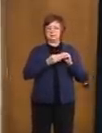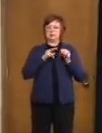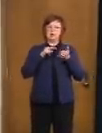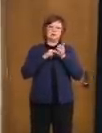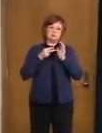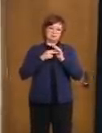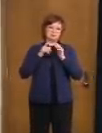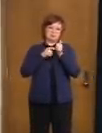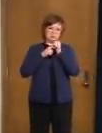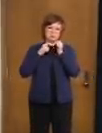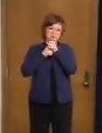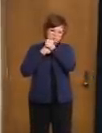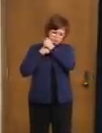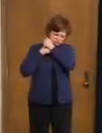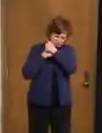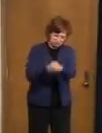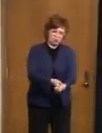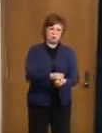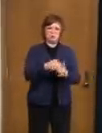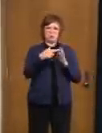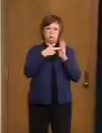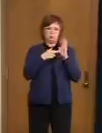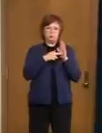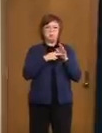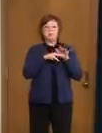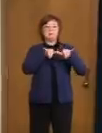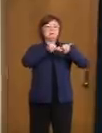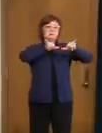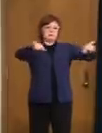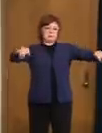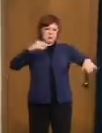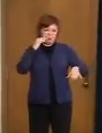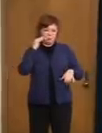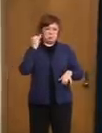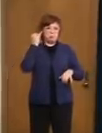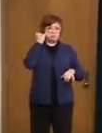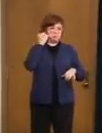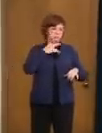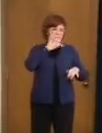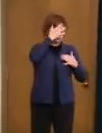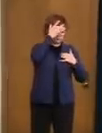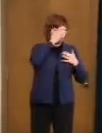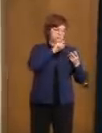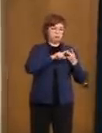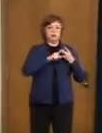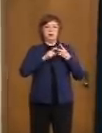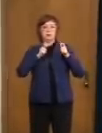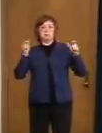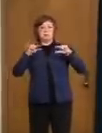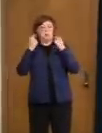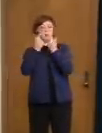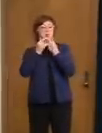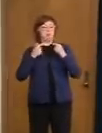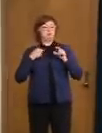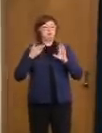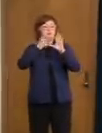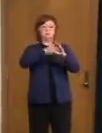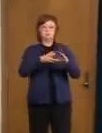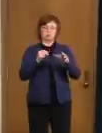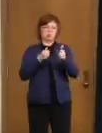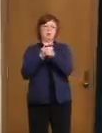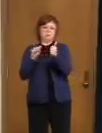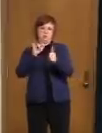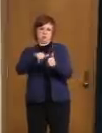orders and guidelines that are in place. They include staying home if you are feeling unwell, avoid large gatherings, wear a mask